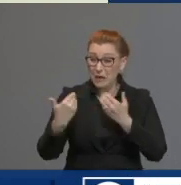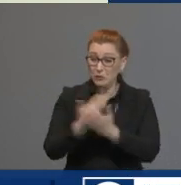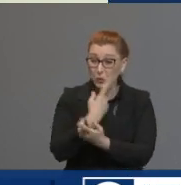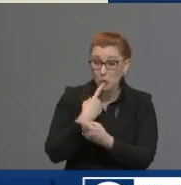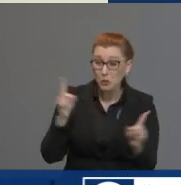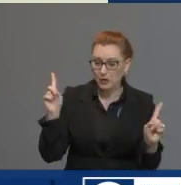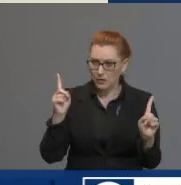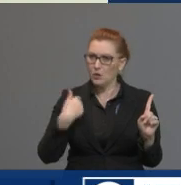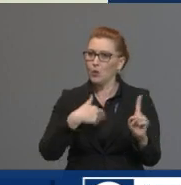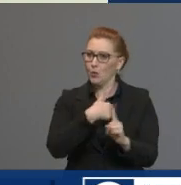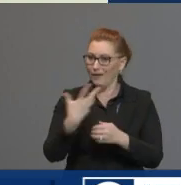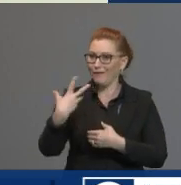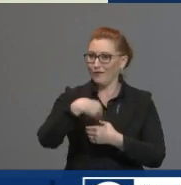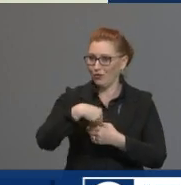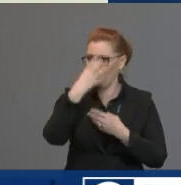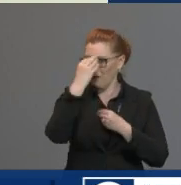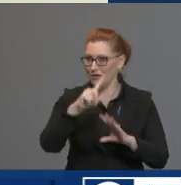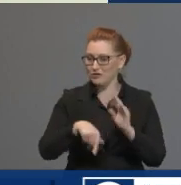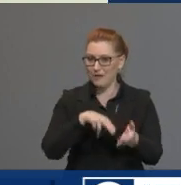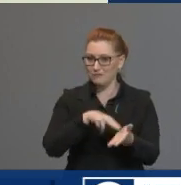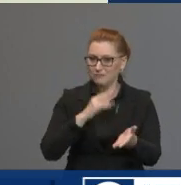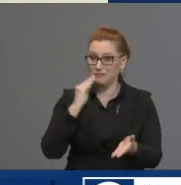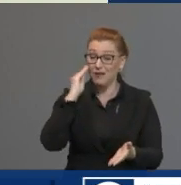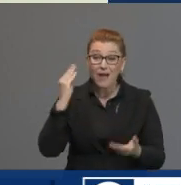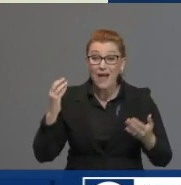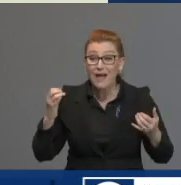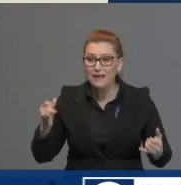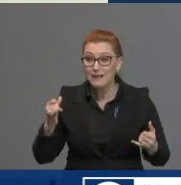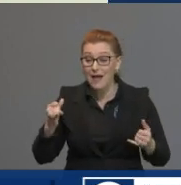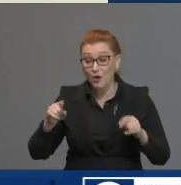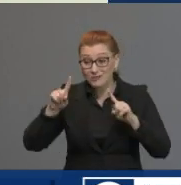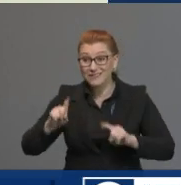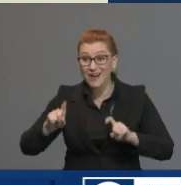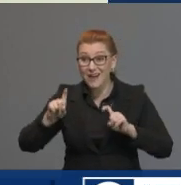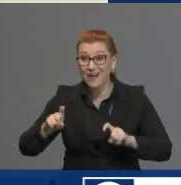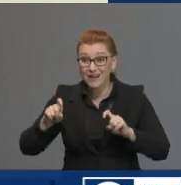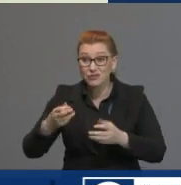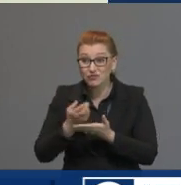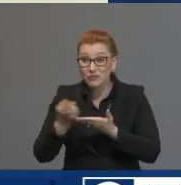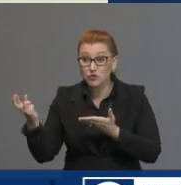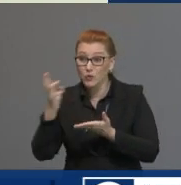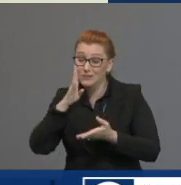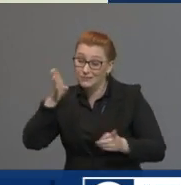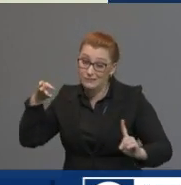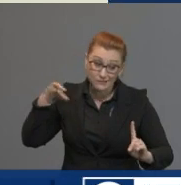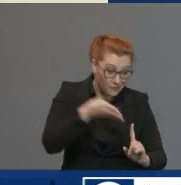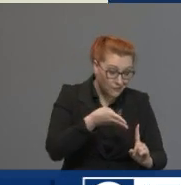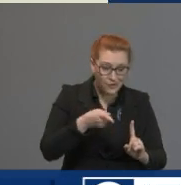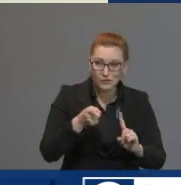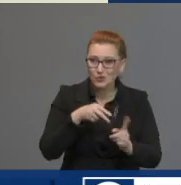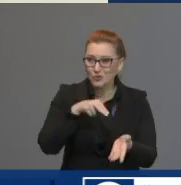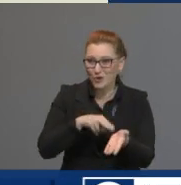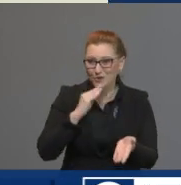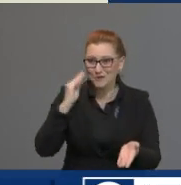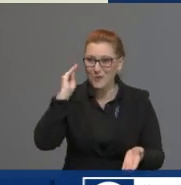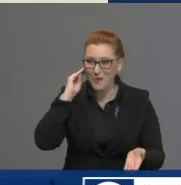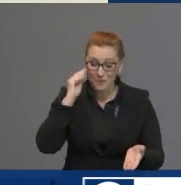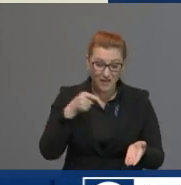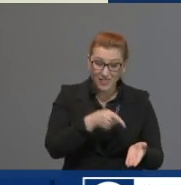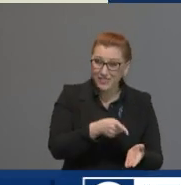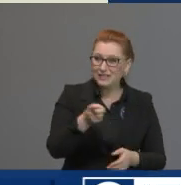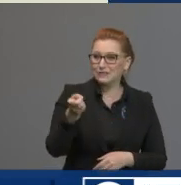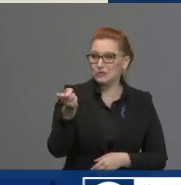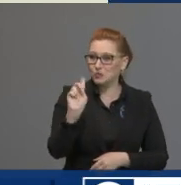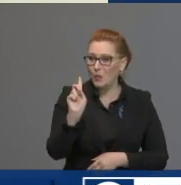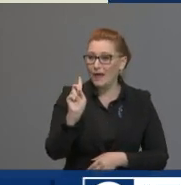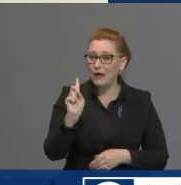we are going to be surging testing into our long-term care facilities. This is where our vulnerable population